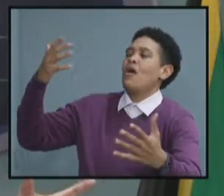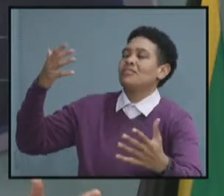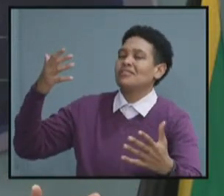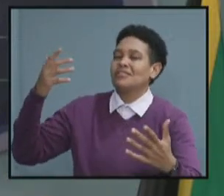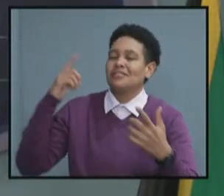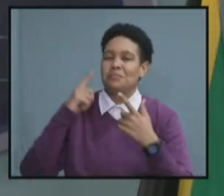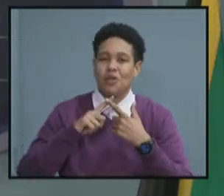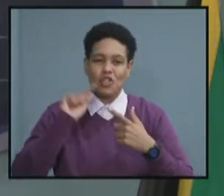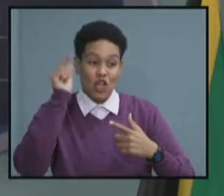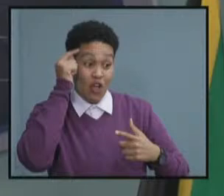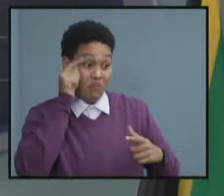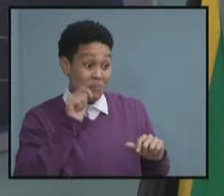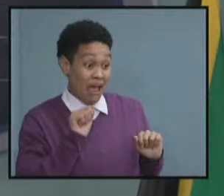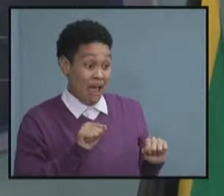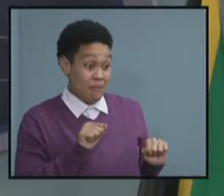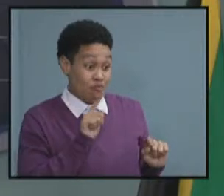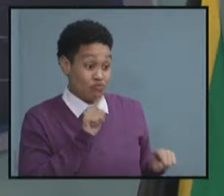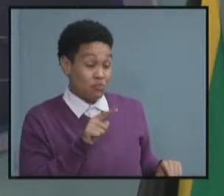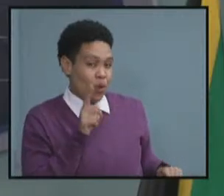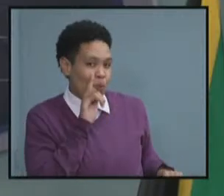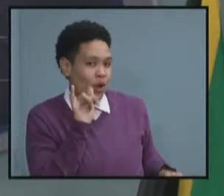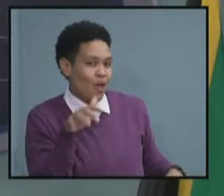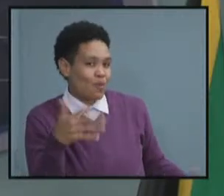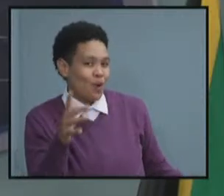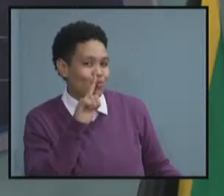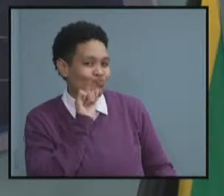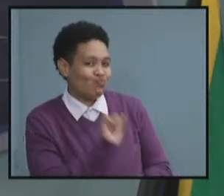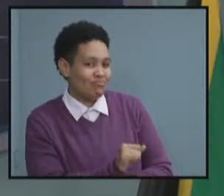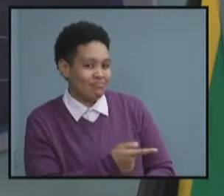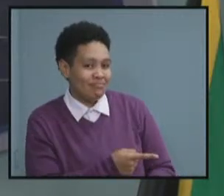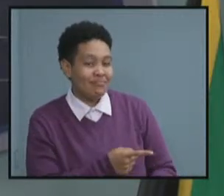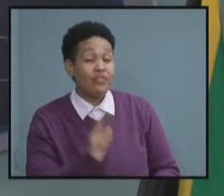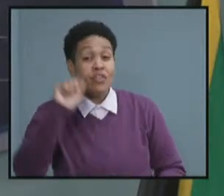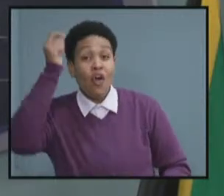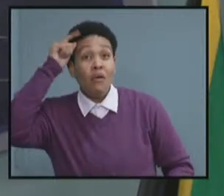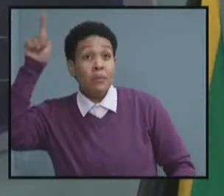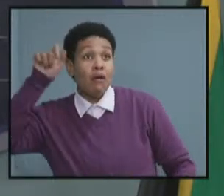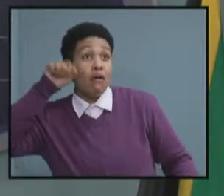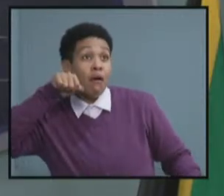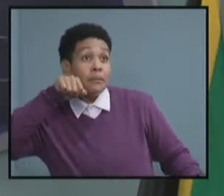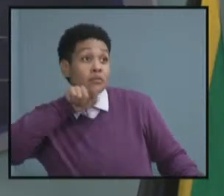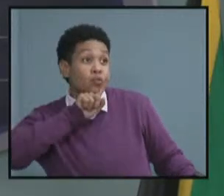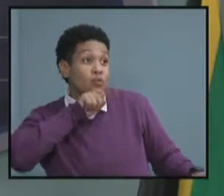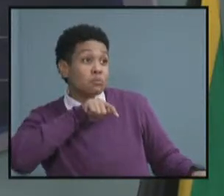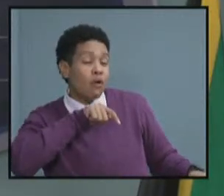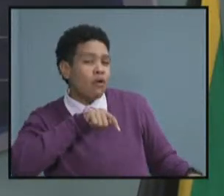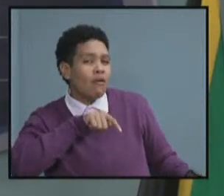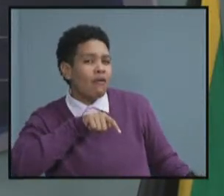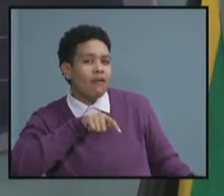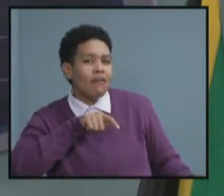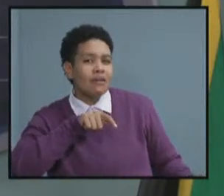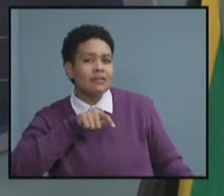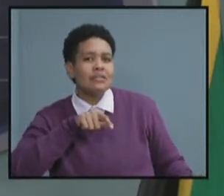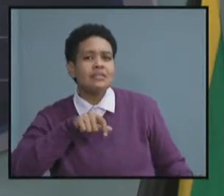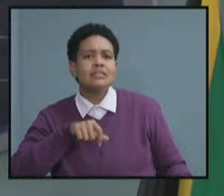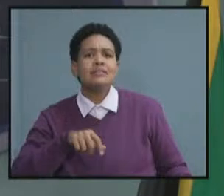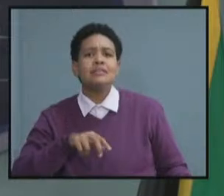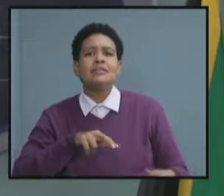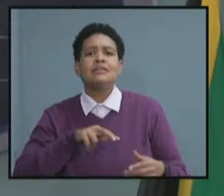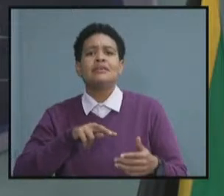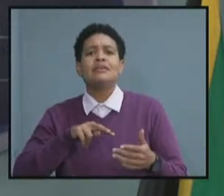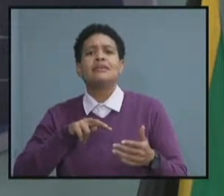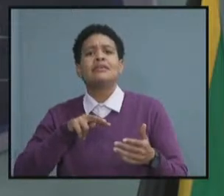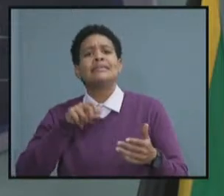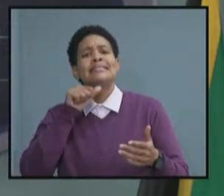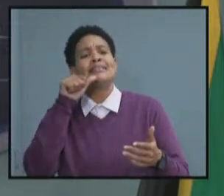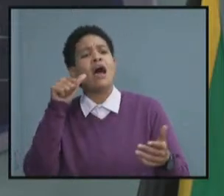government's abilities actually are. And the government's ability is not unconnected